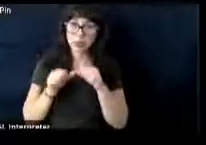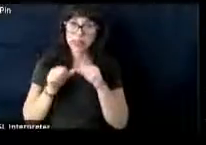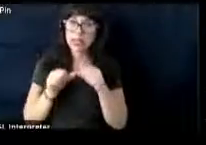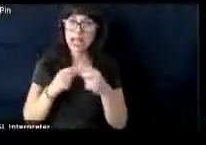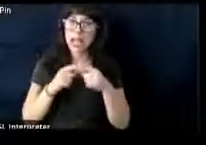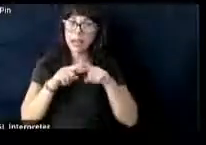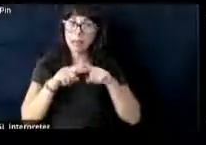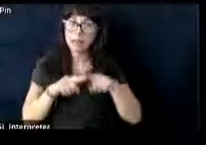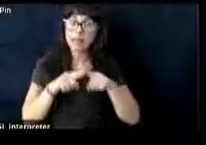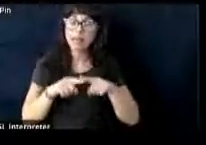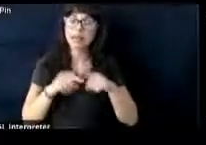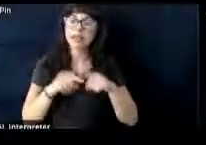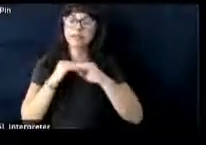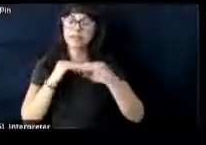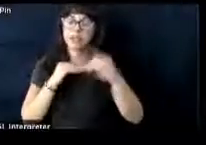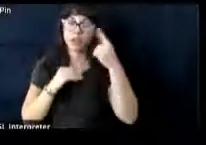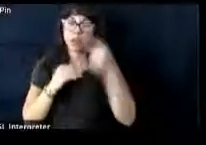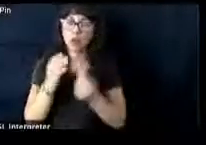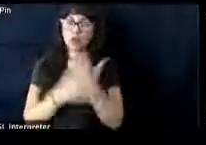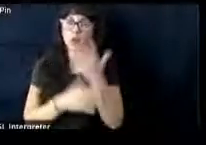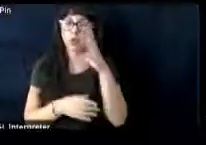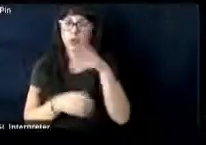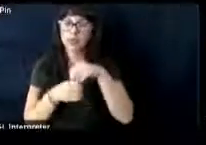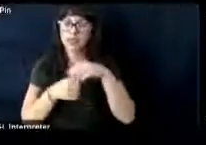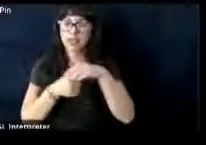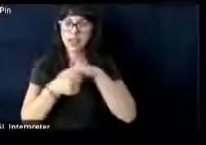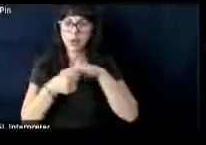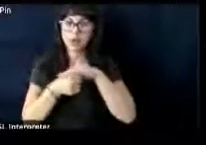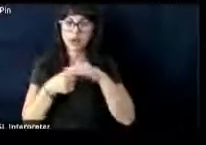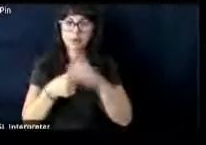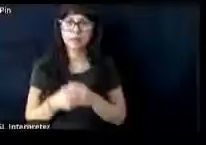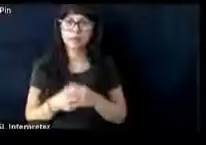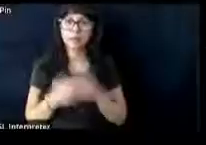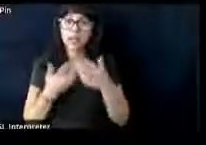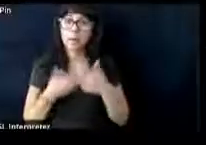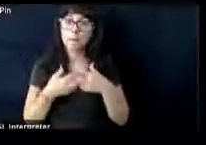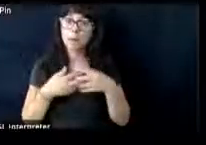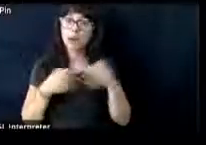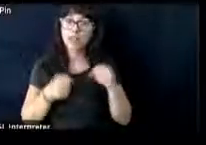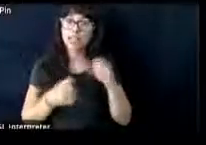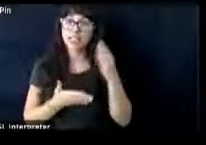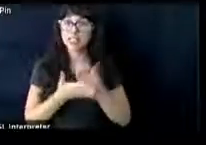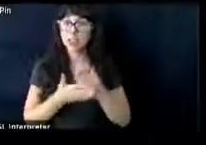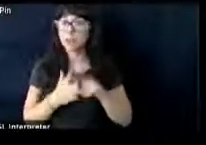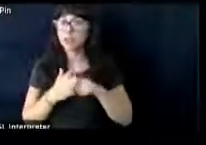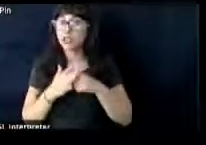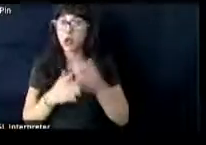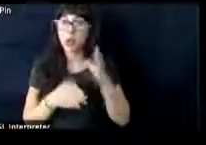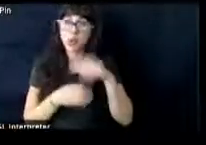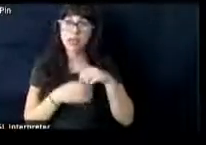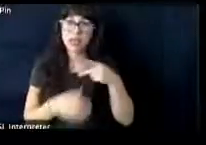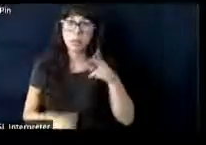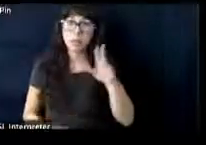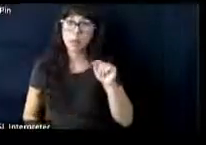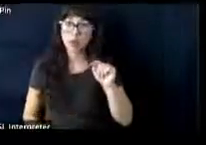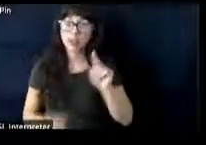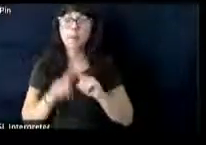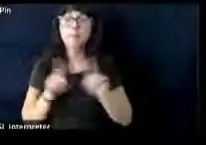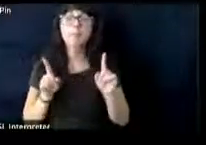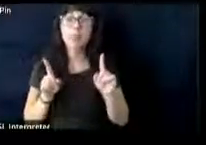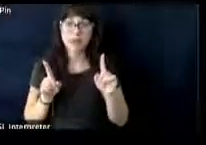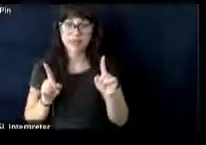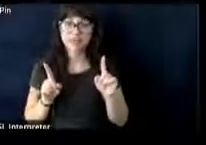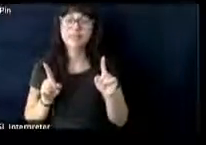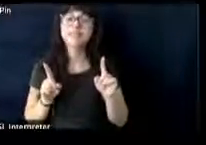our nation. Supply chain issues can start and stop at the Port of Long Beach, and Long Beach has been very well served by our